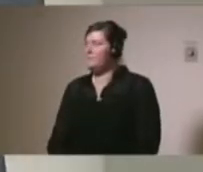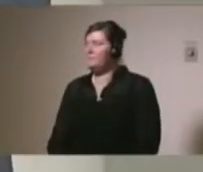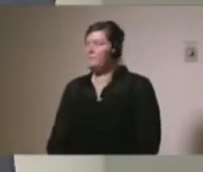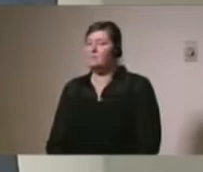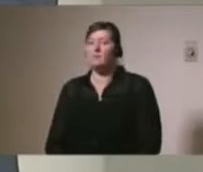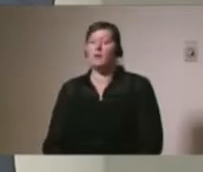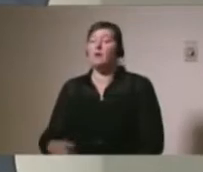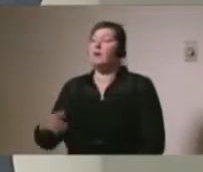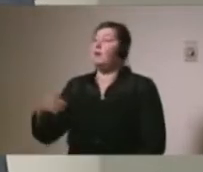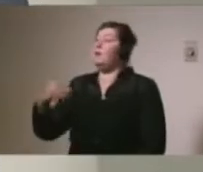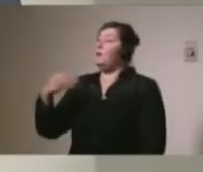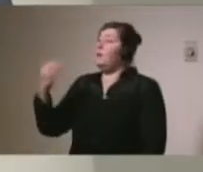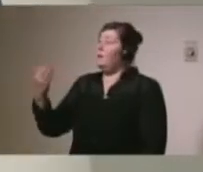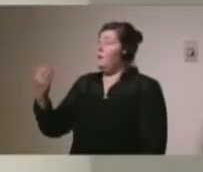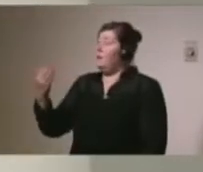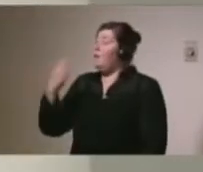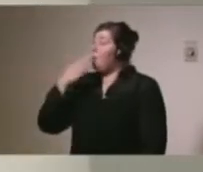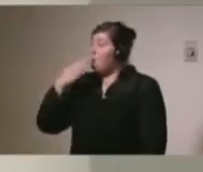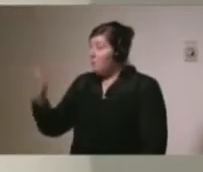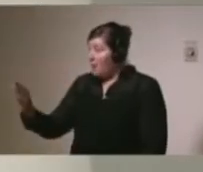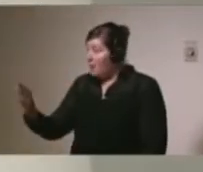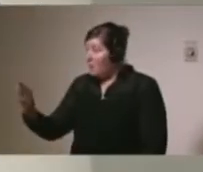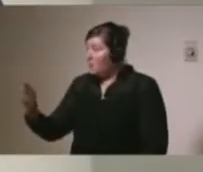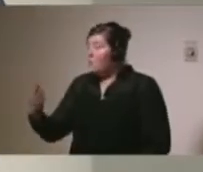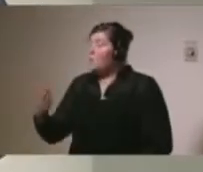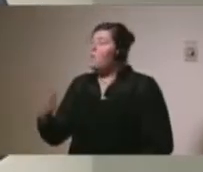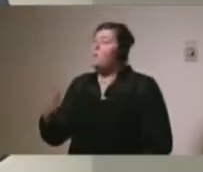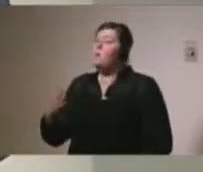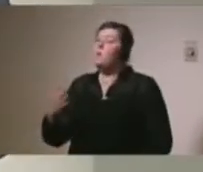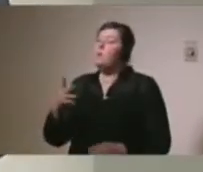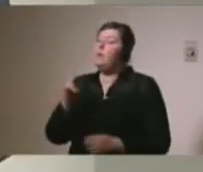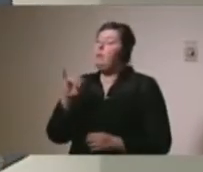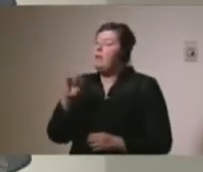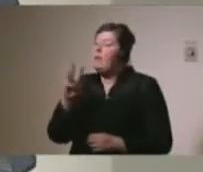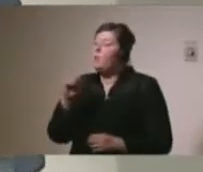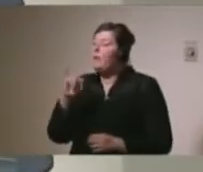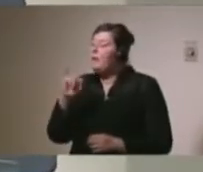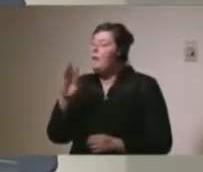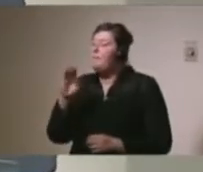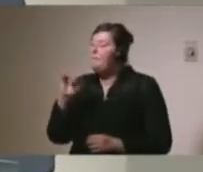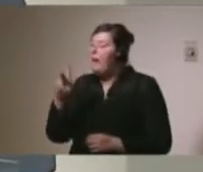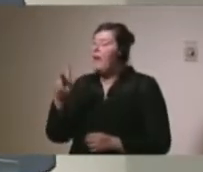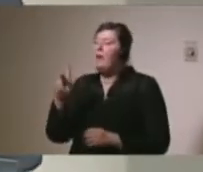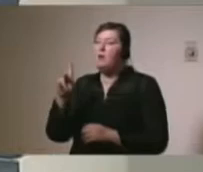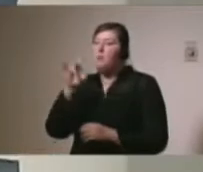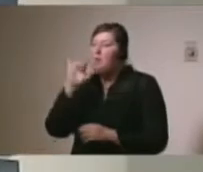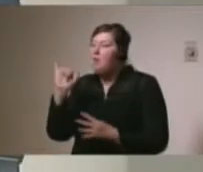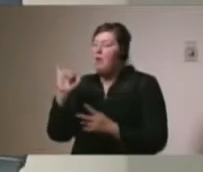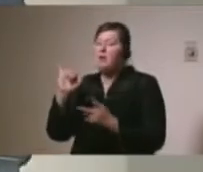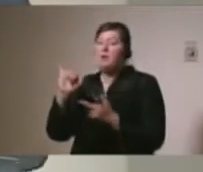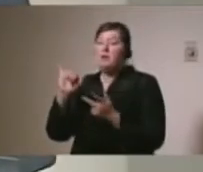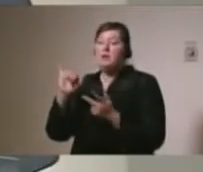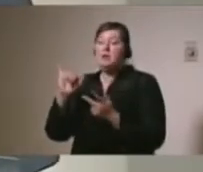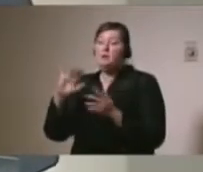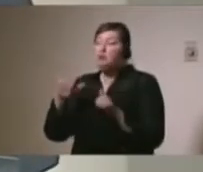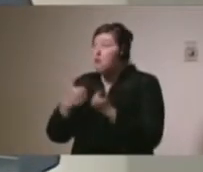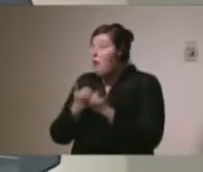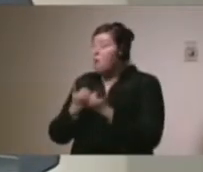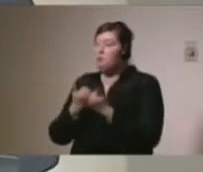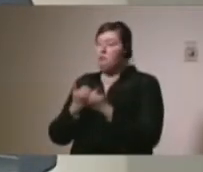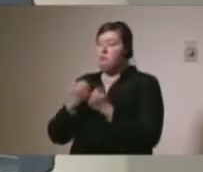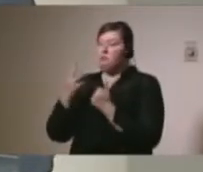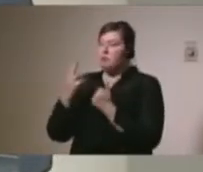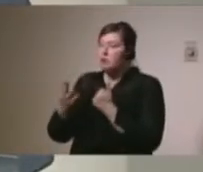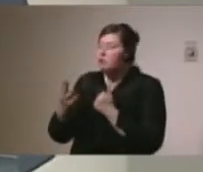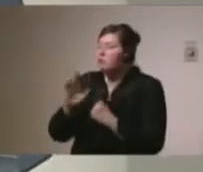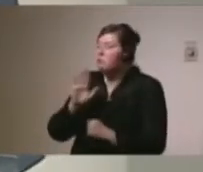So thank you, George, to share with us the history of Kiwibank, the challenge of Kiwibank, and I think we made a link